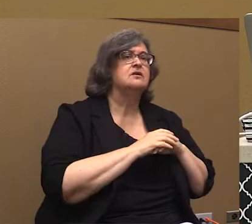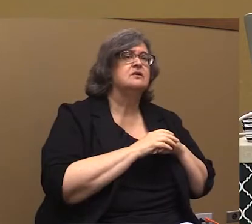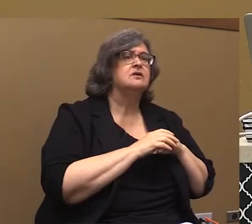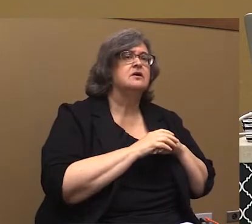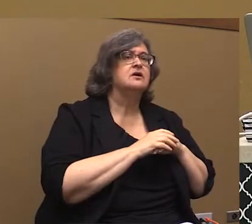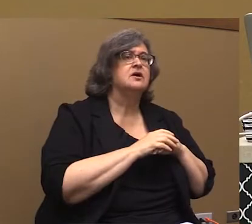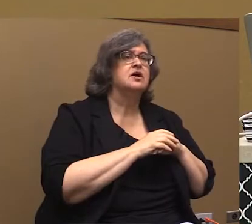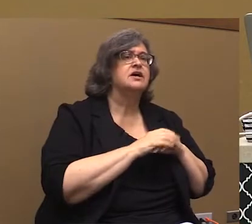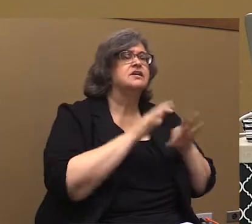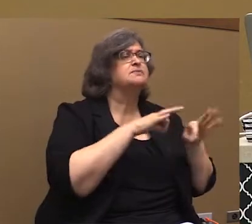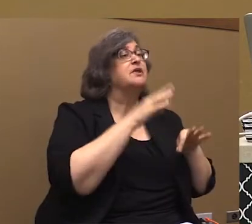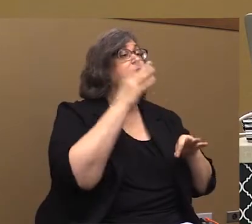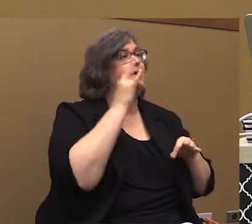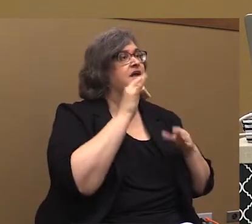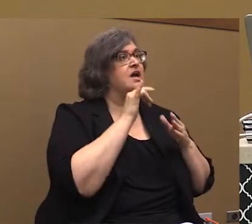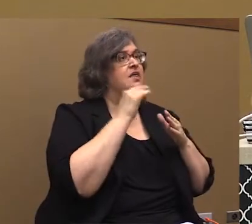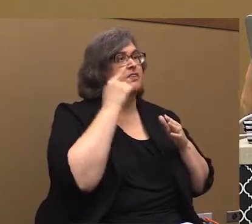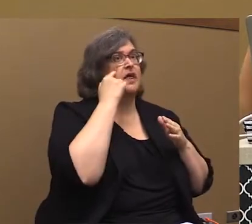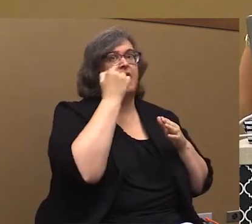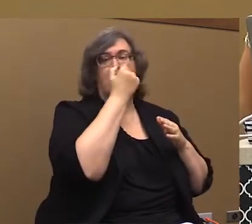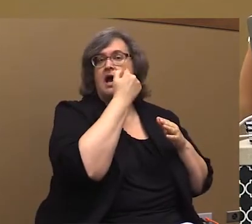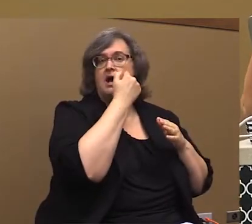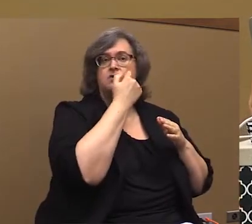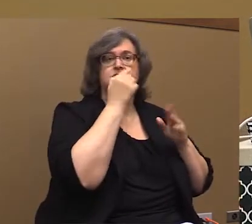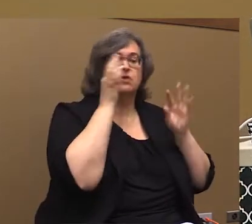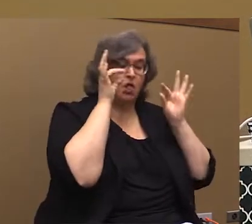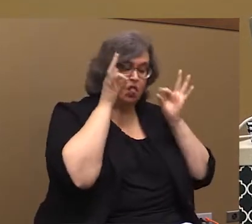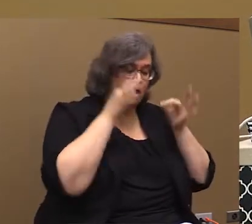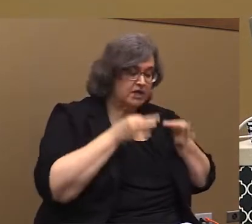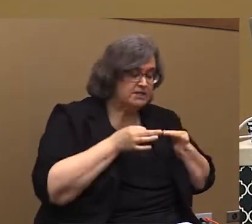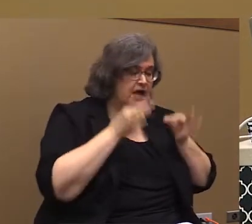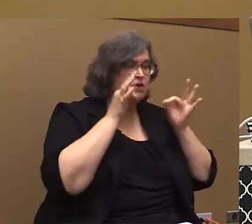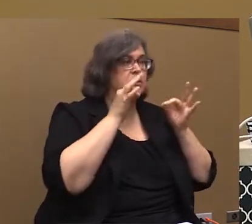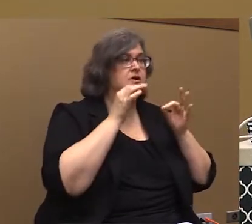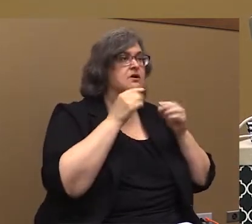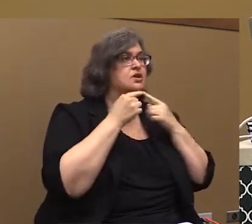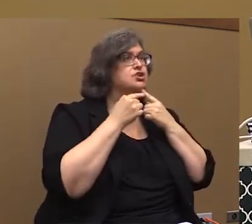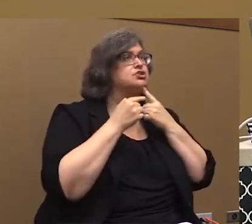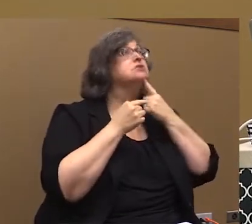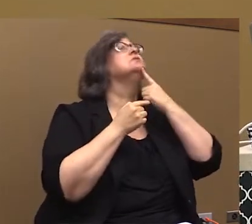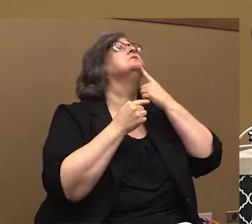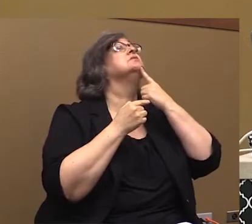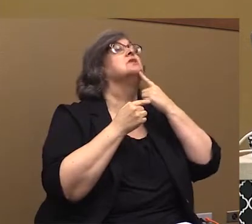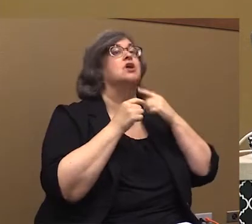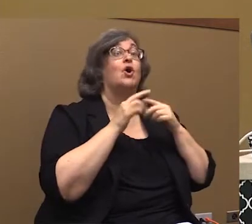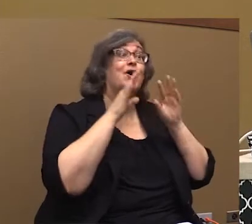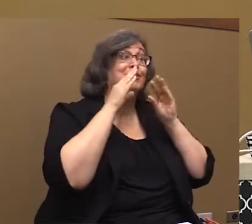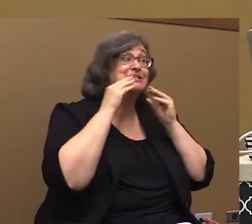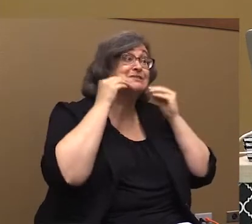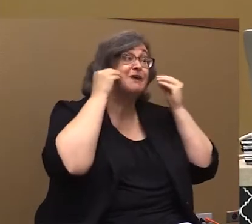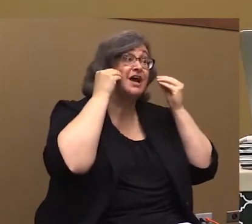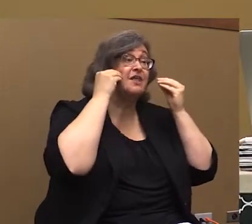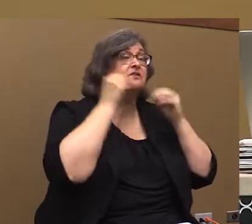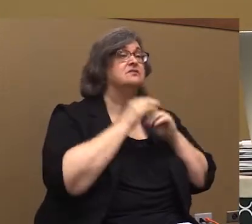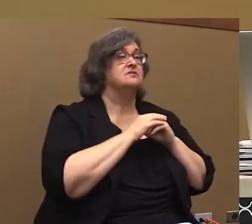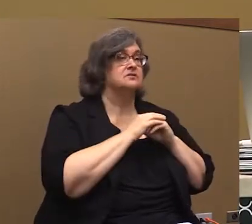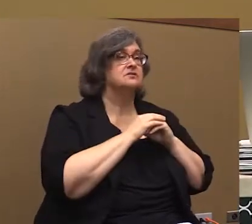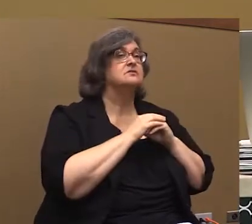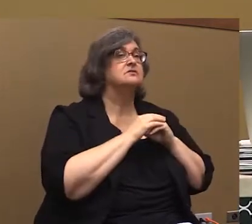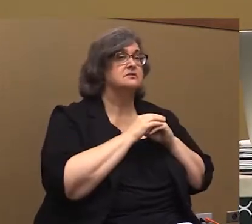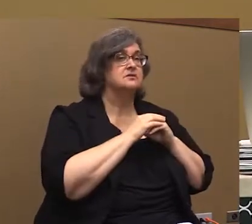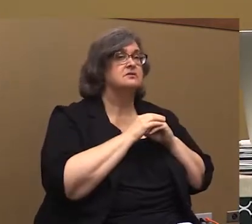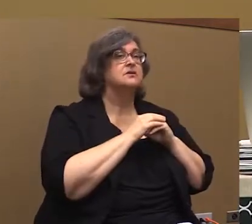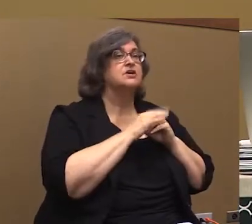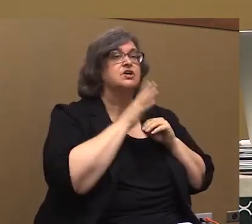picture or looking at a person, I think somebody kind of glossed over it a little bit, but like explaining why, like, oh, their eyes are